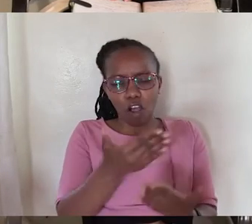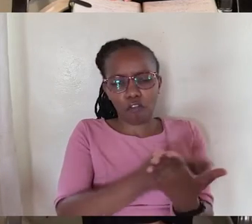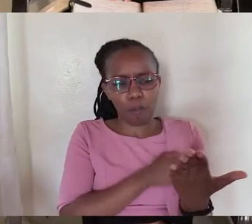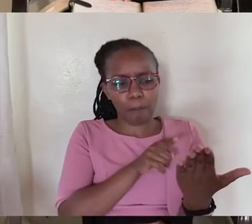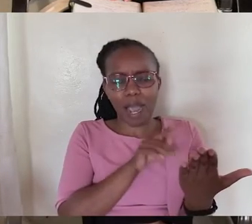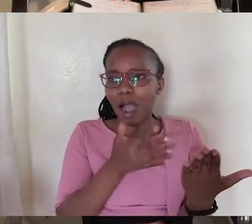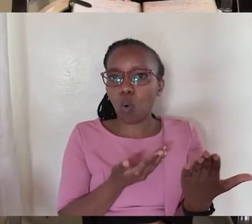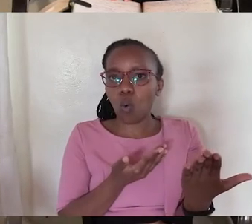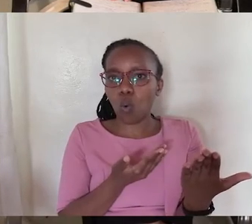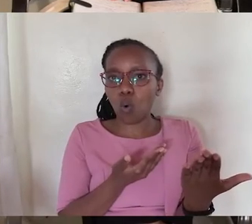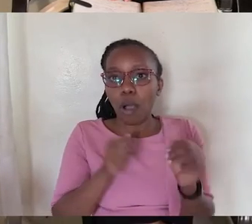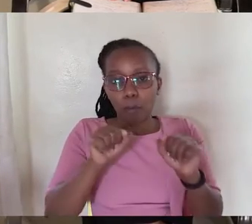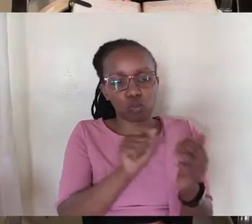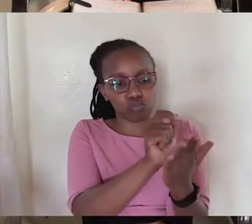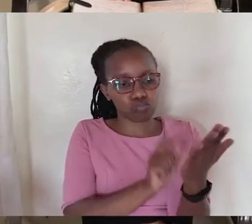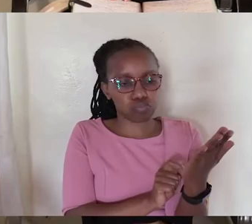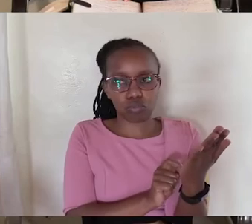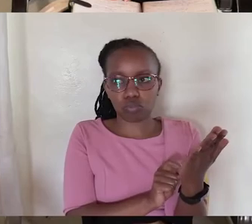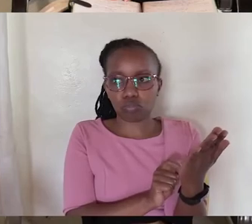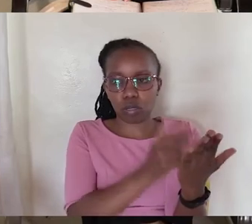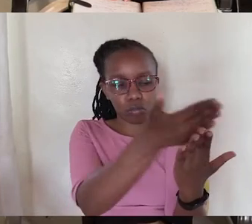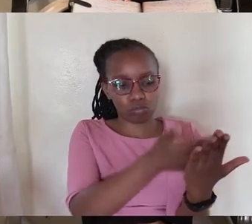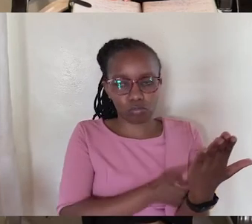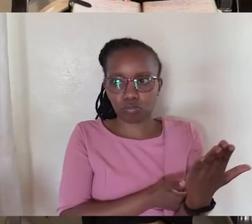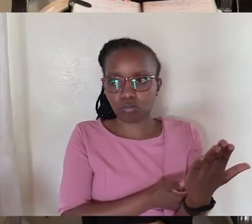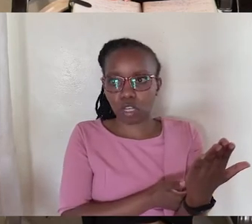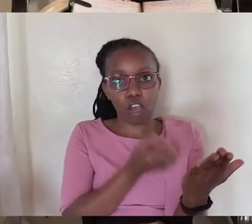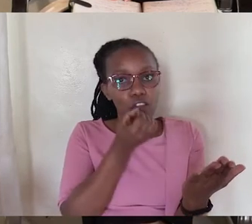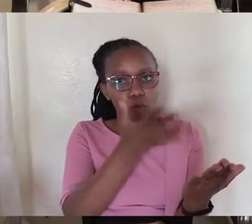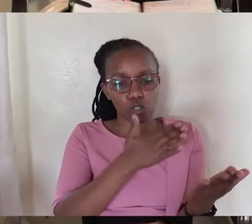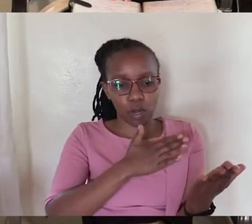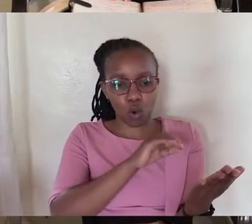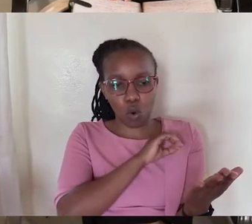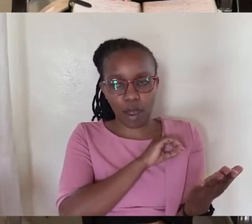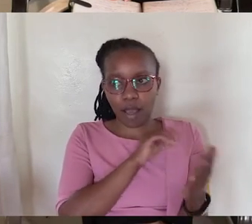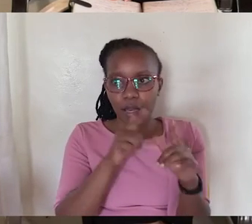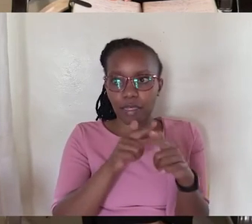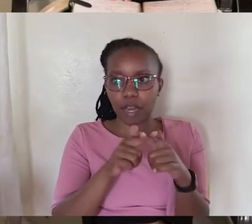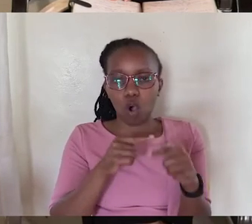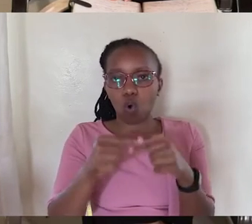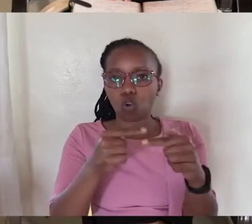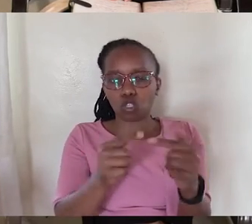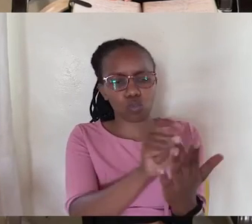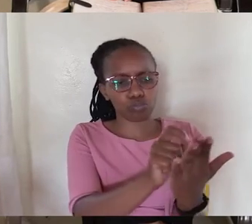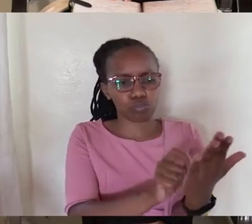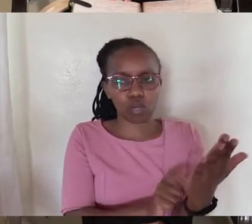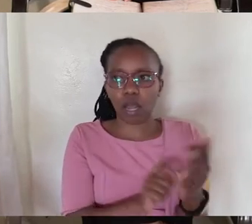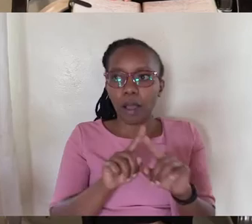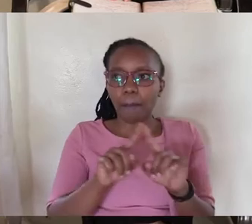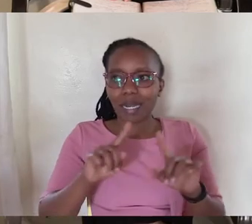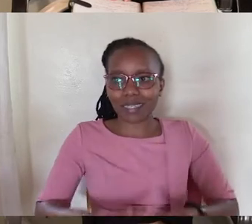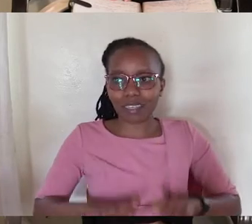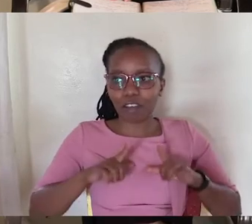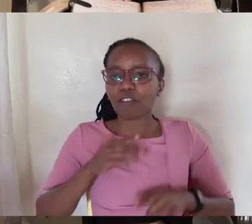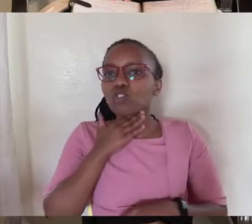it is that you have you can fill your first page, your details, and then continue filling the form. But survivors did